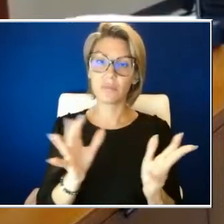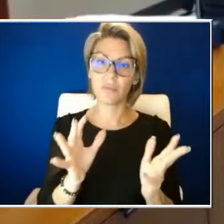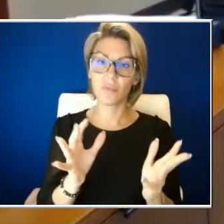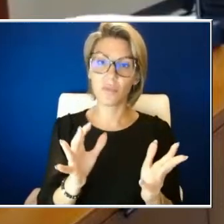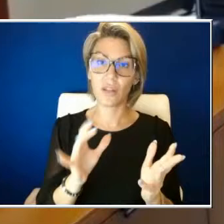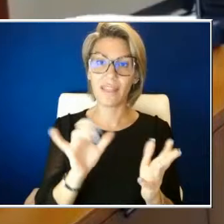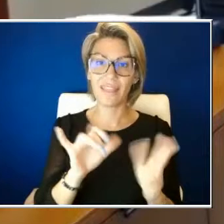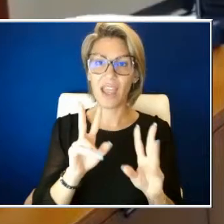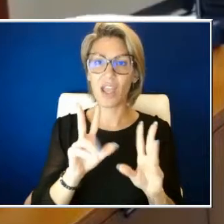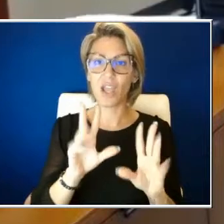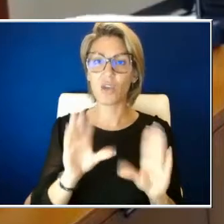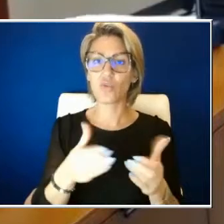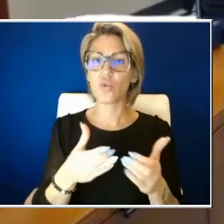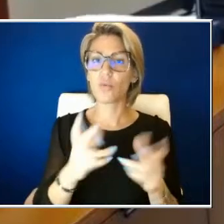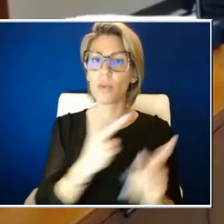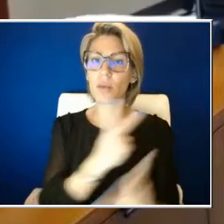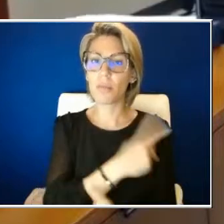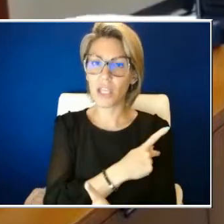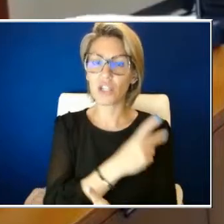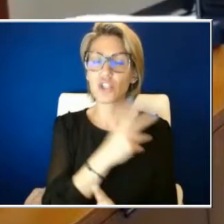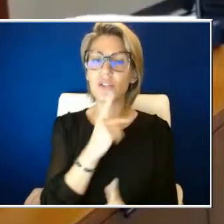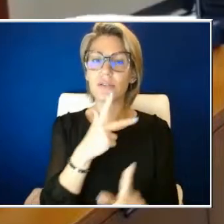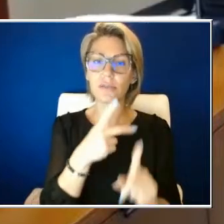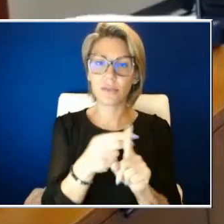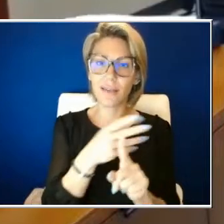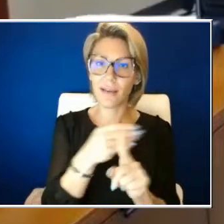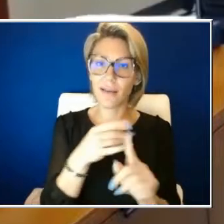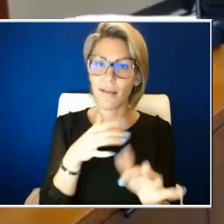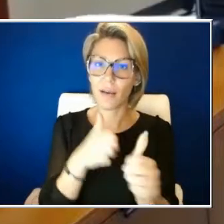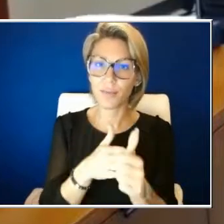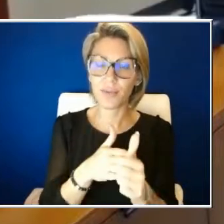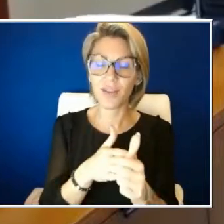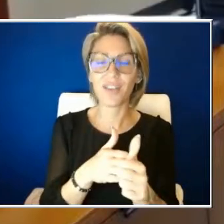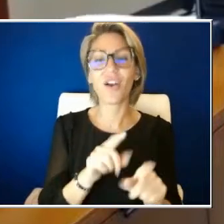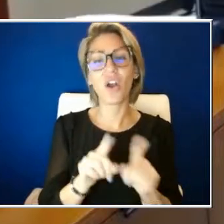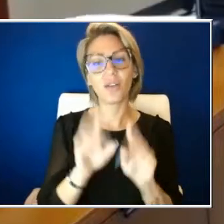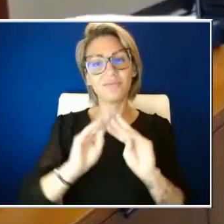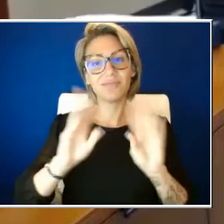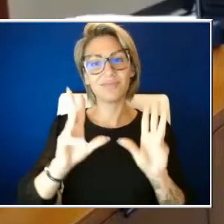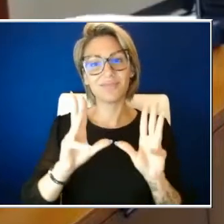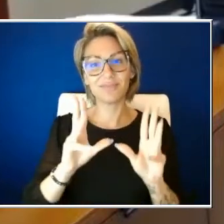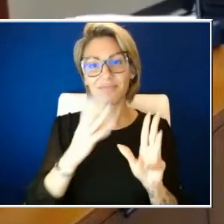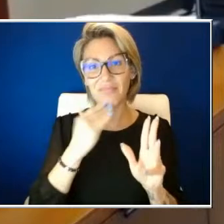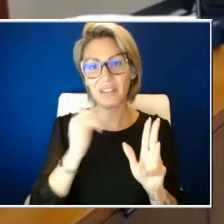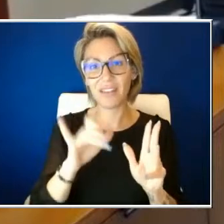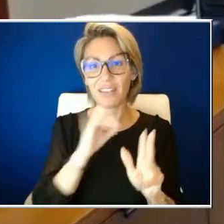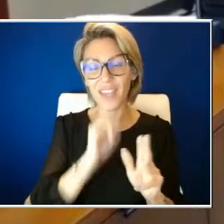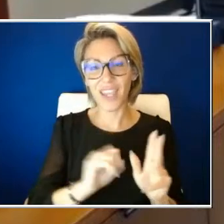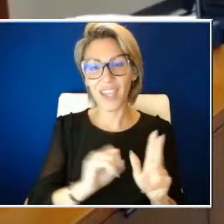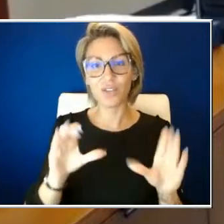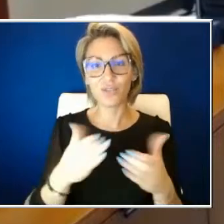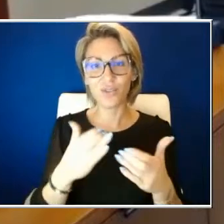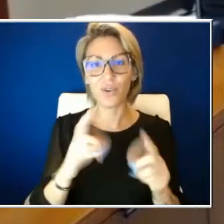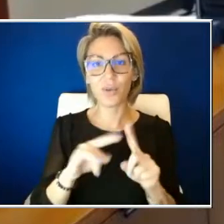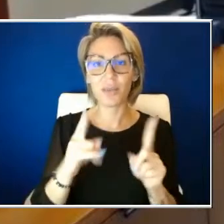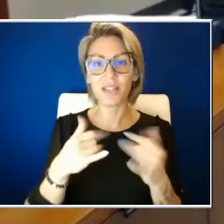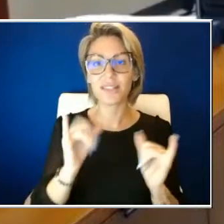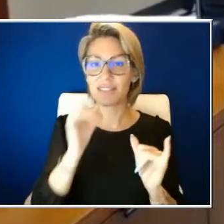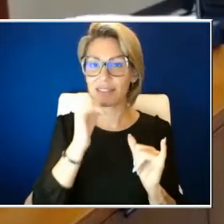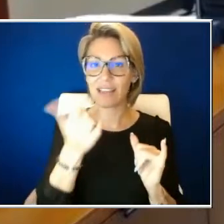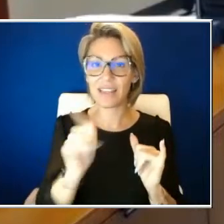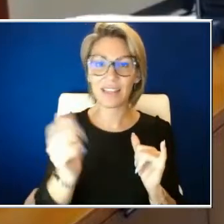of patients immunized and updated. Obviously, we do a little bit better in that age category, but still not anywhere